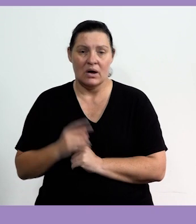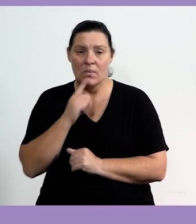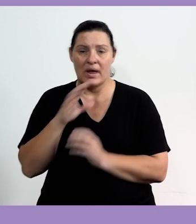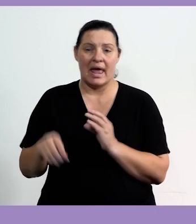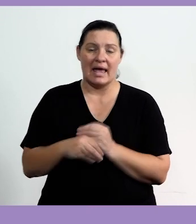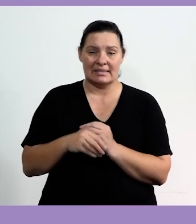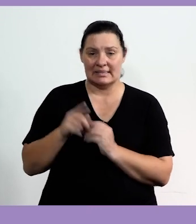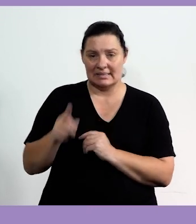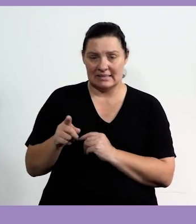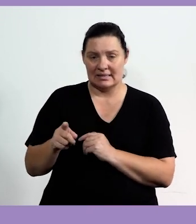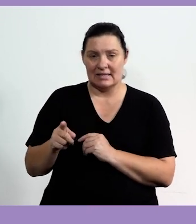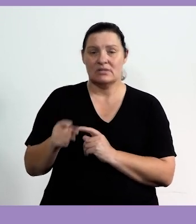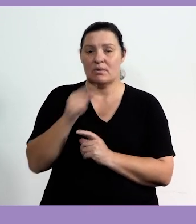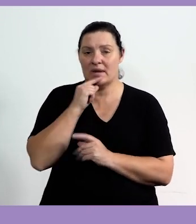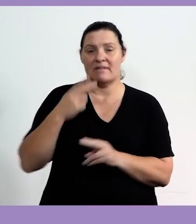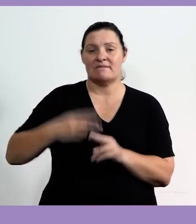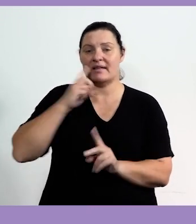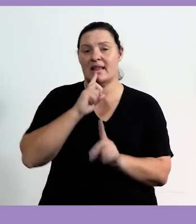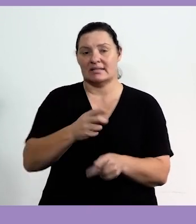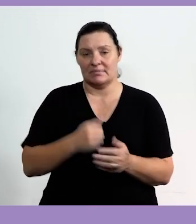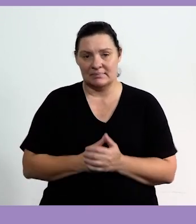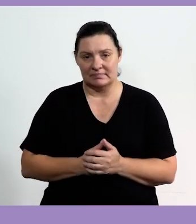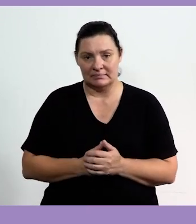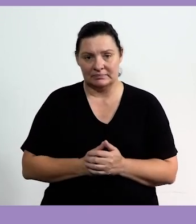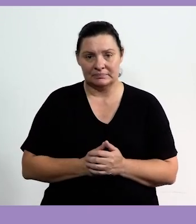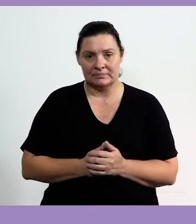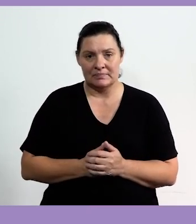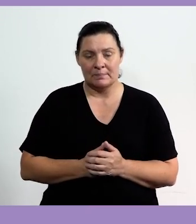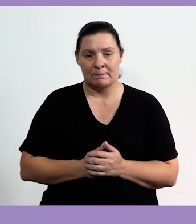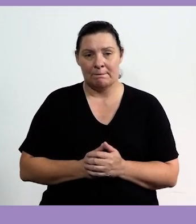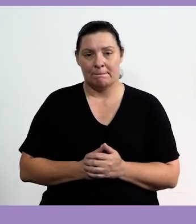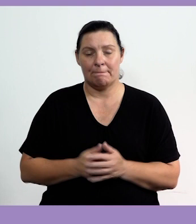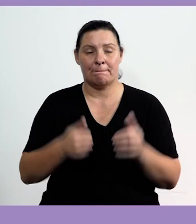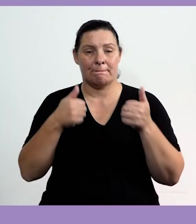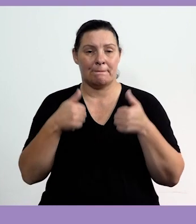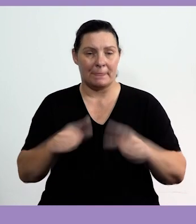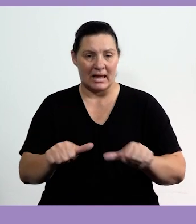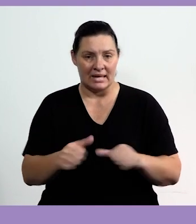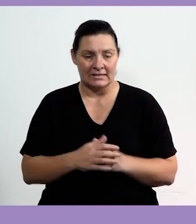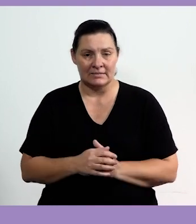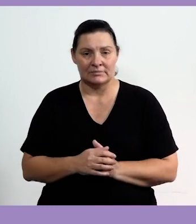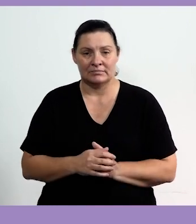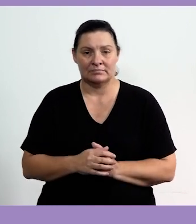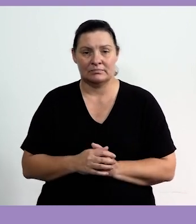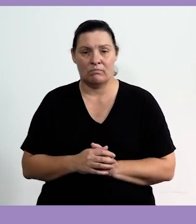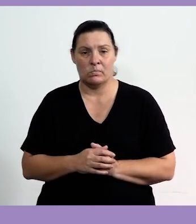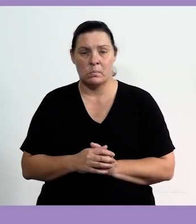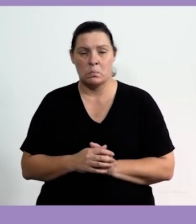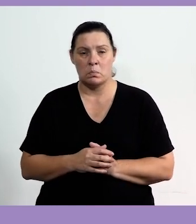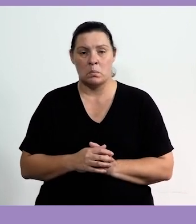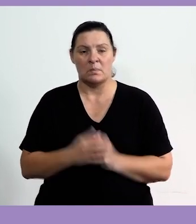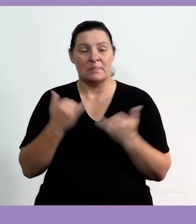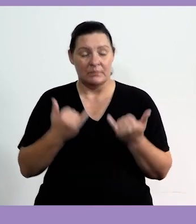right. We are adding, and that will be our final answer. So let's go to the next